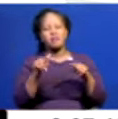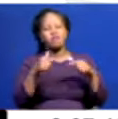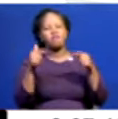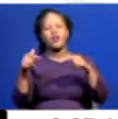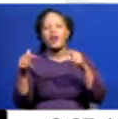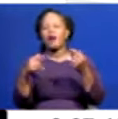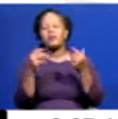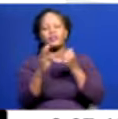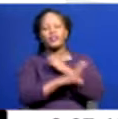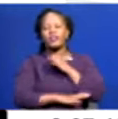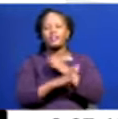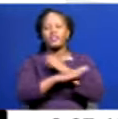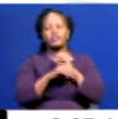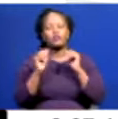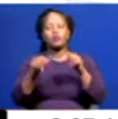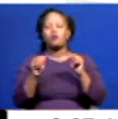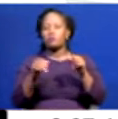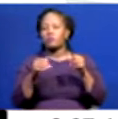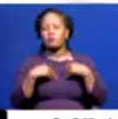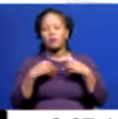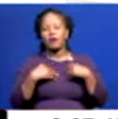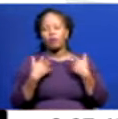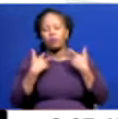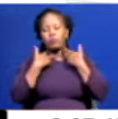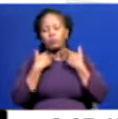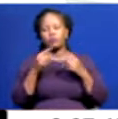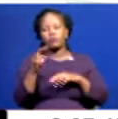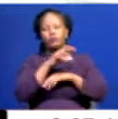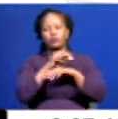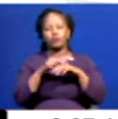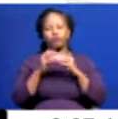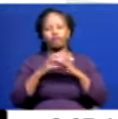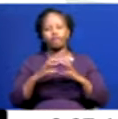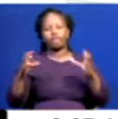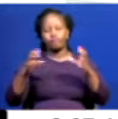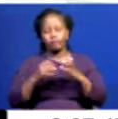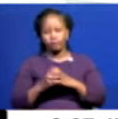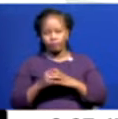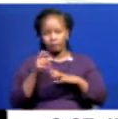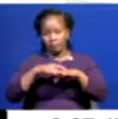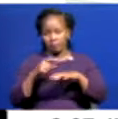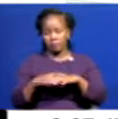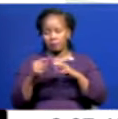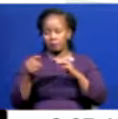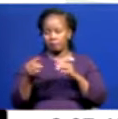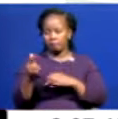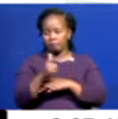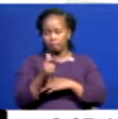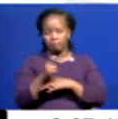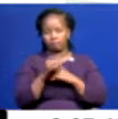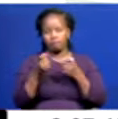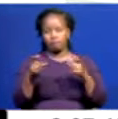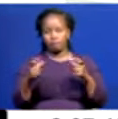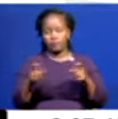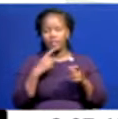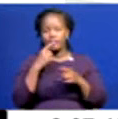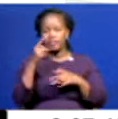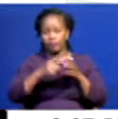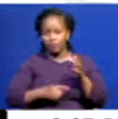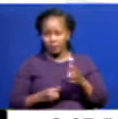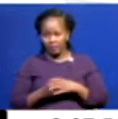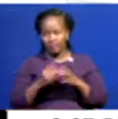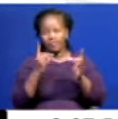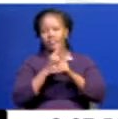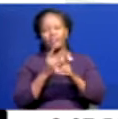that could threaten the country's national fabric. In a briefing by the commission led by the chairperson Samuel Kobia, the commission singled out